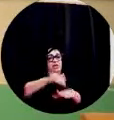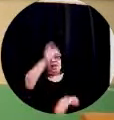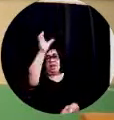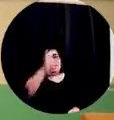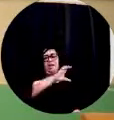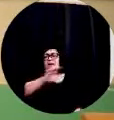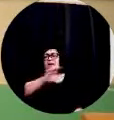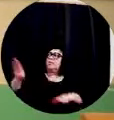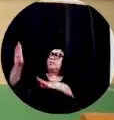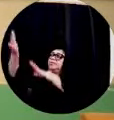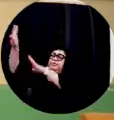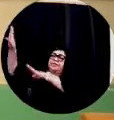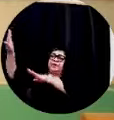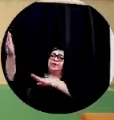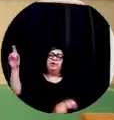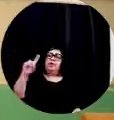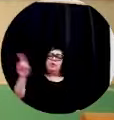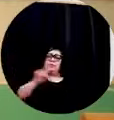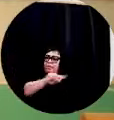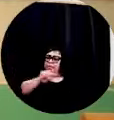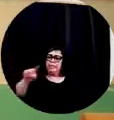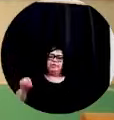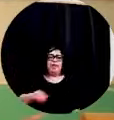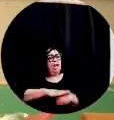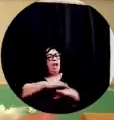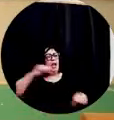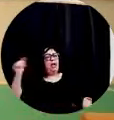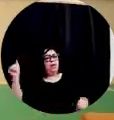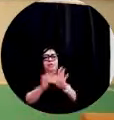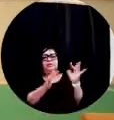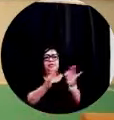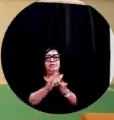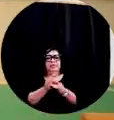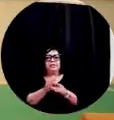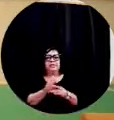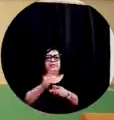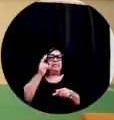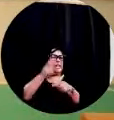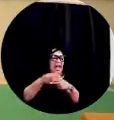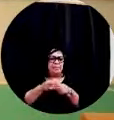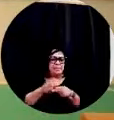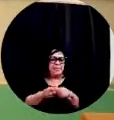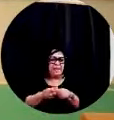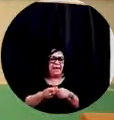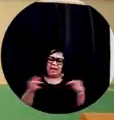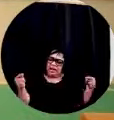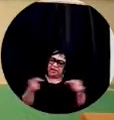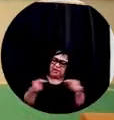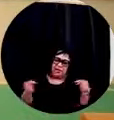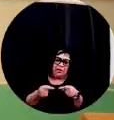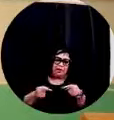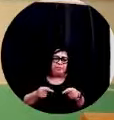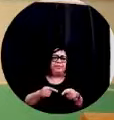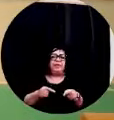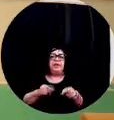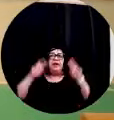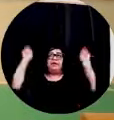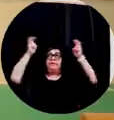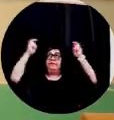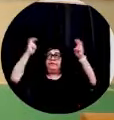mocked him and called him everything but the Son of God. It started at Calvary.